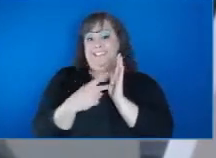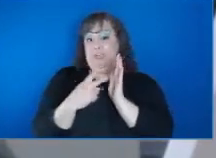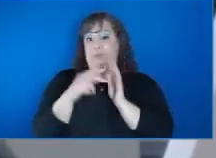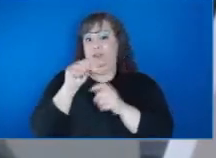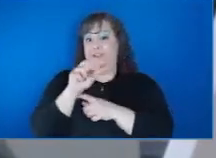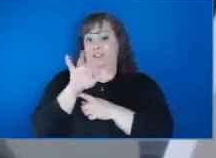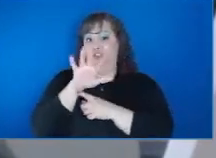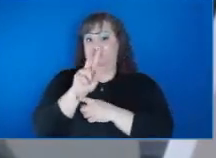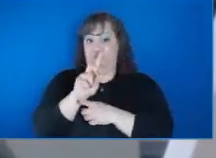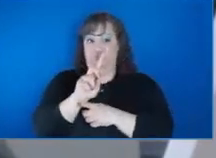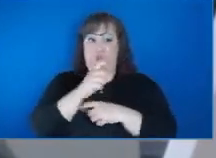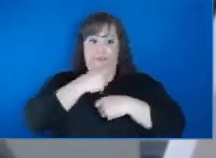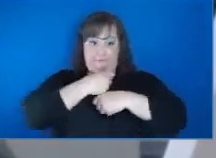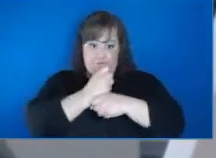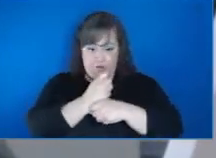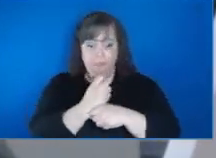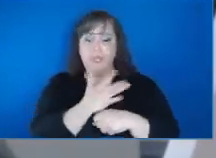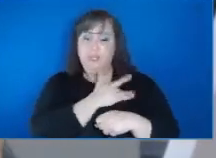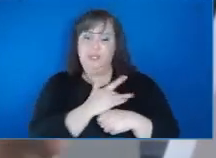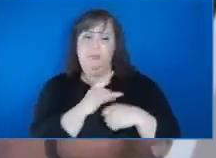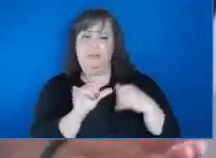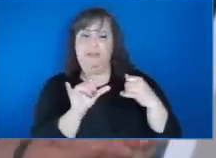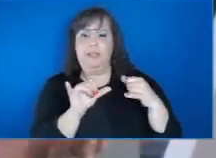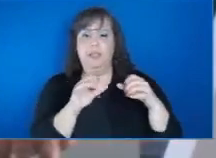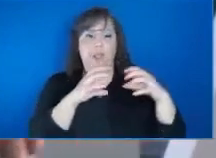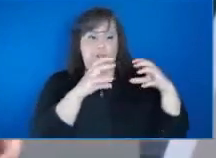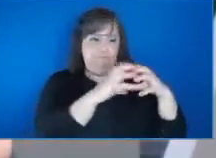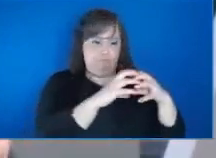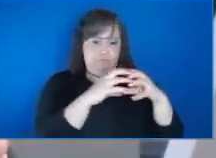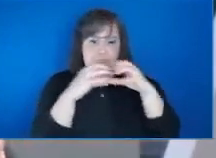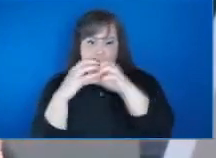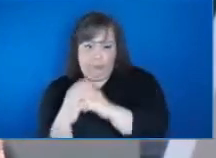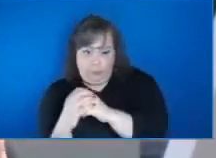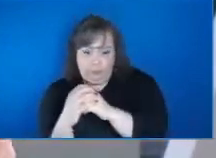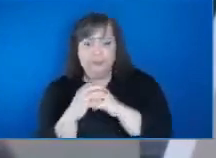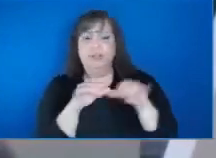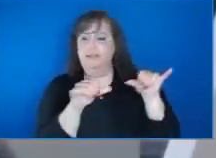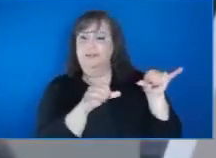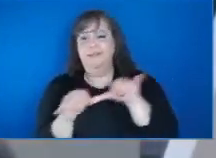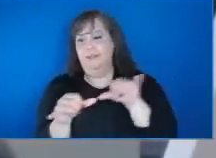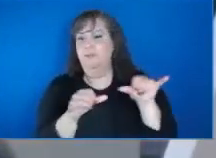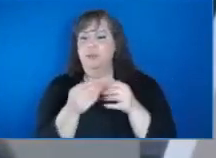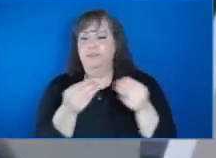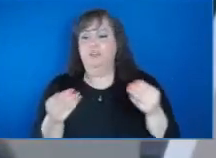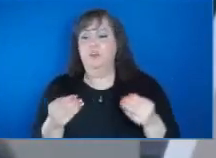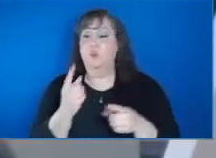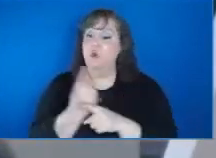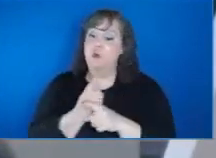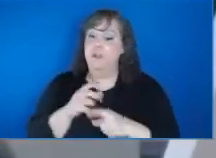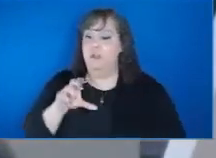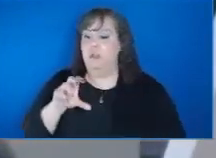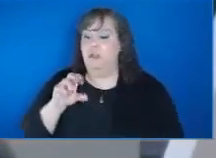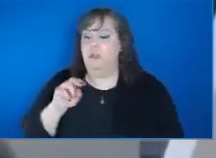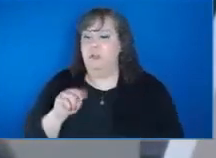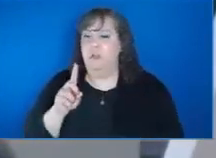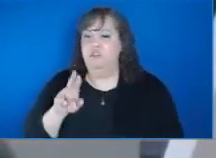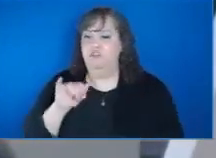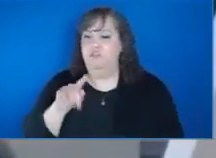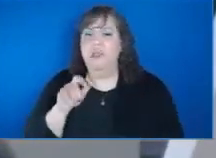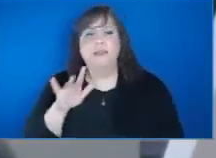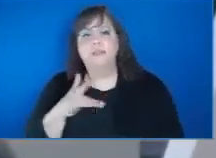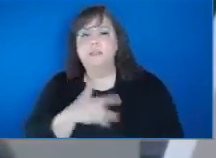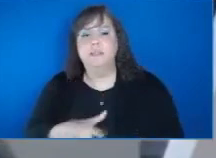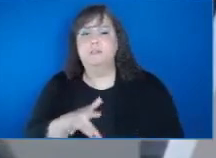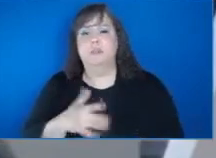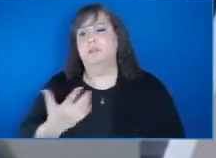going to be made of this ordinary chondrite material, which ordinary chondrites are mixtures of rock and metal mixed together. They're 4.5